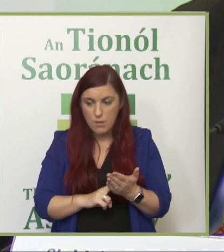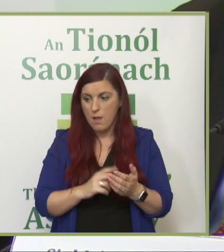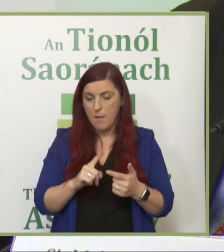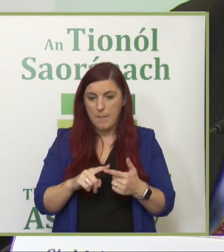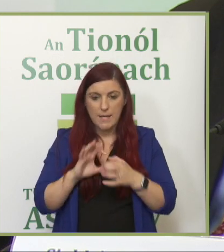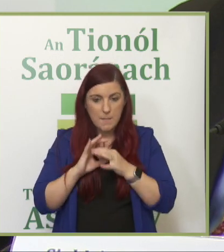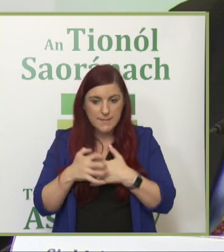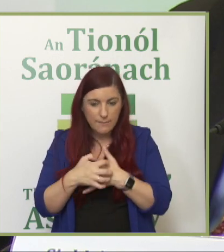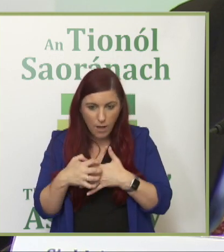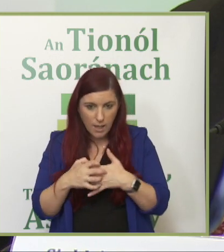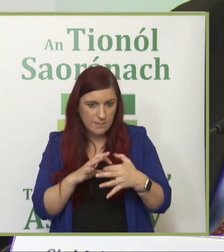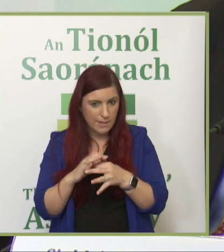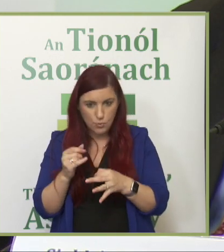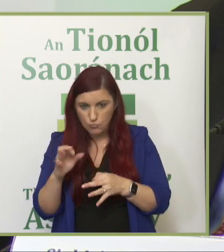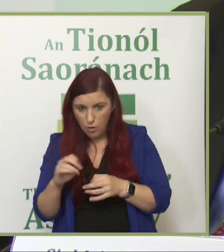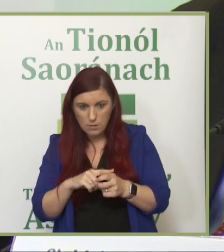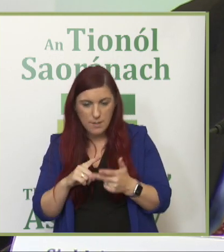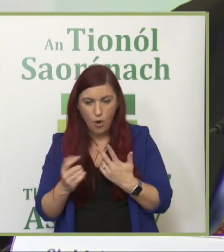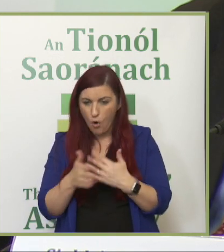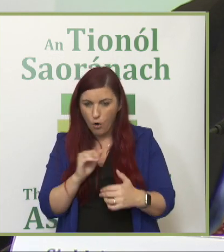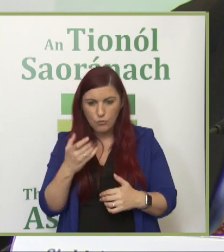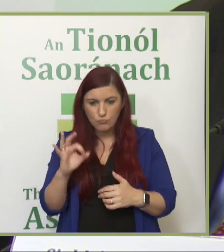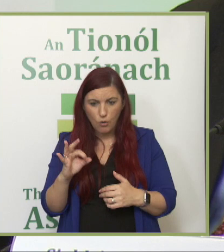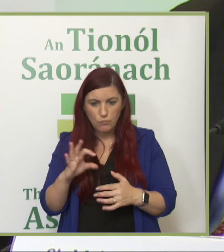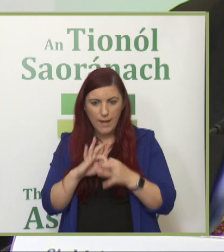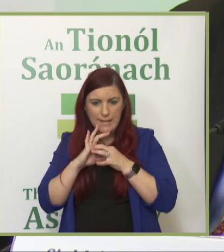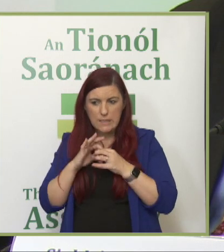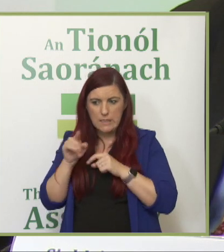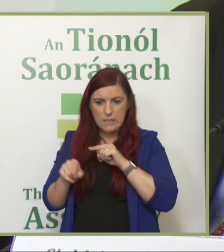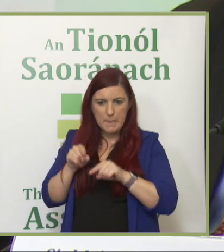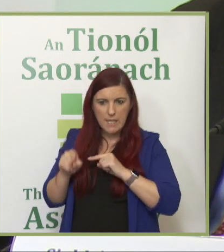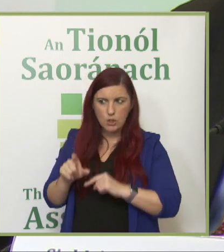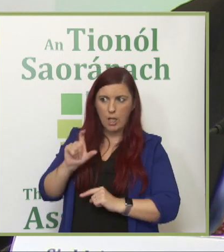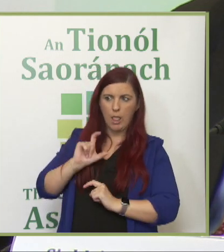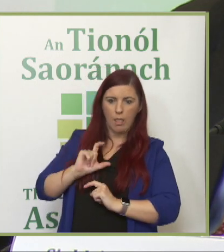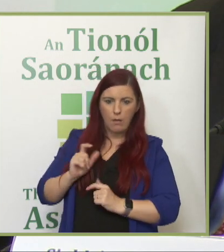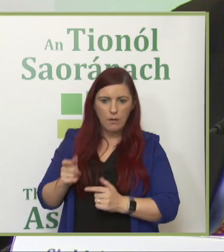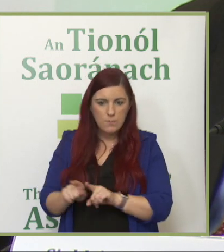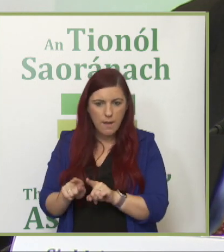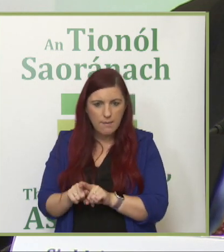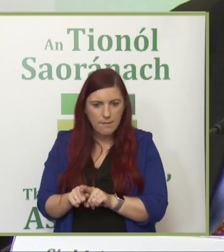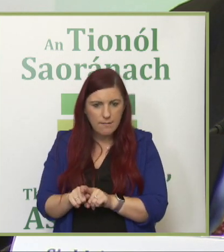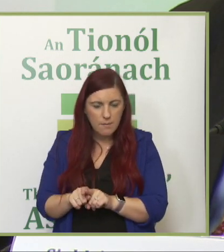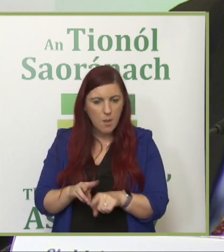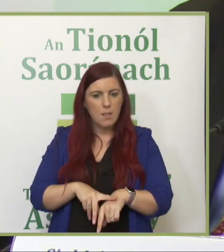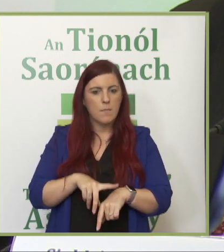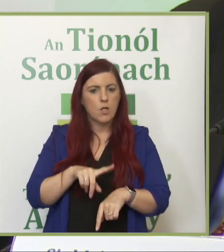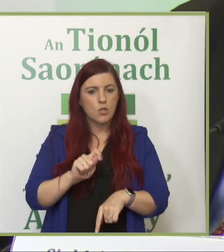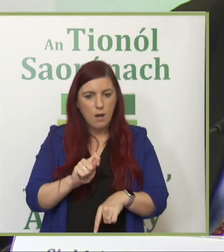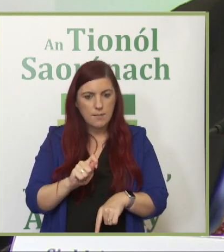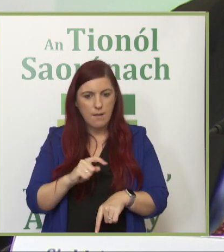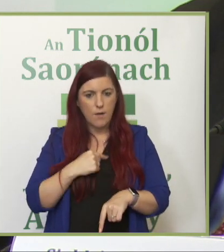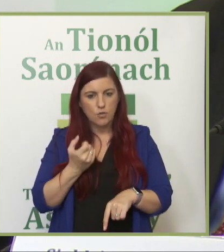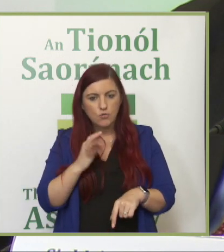we deal with all the drugs related to intimidation. So, but like I said, to answer your question, the vast majority of all our